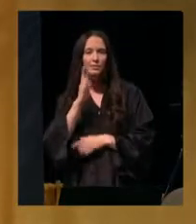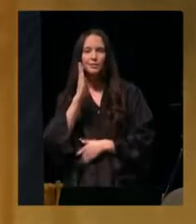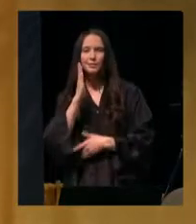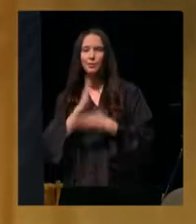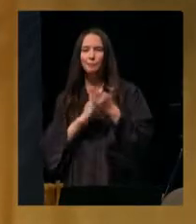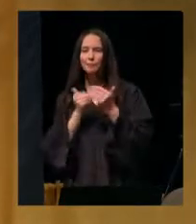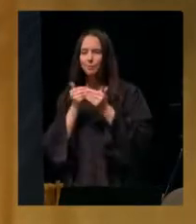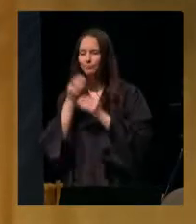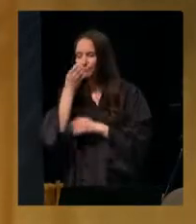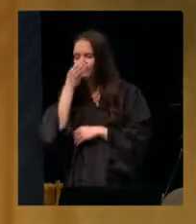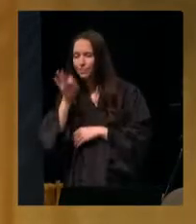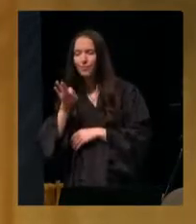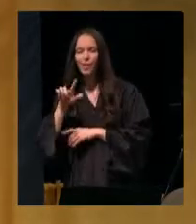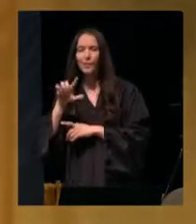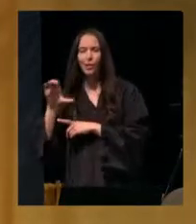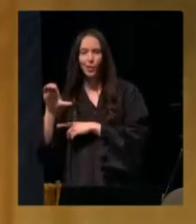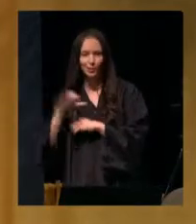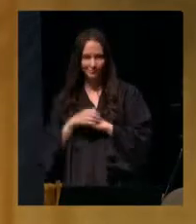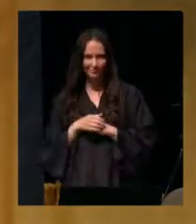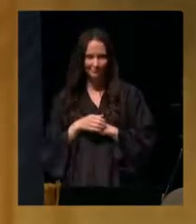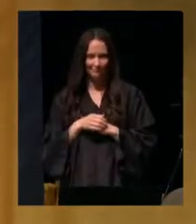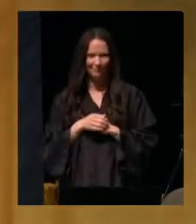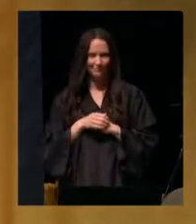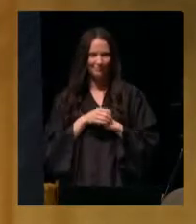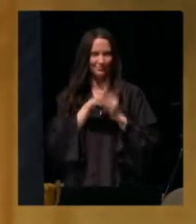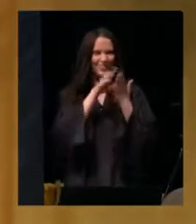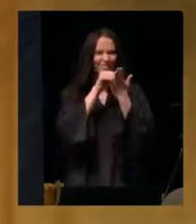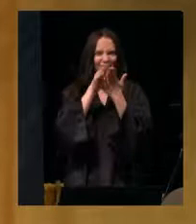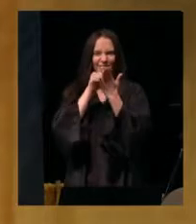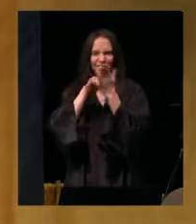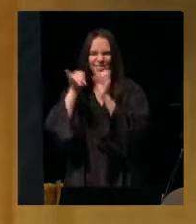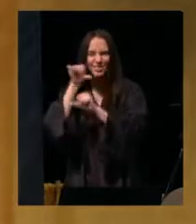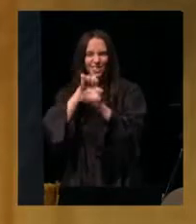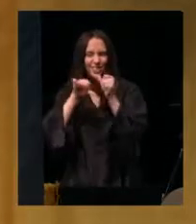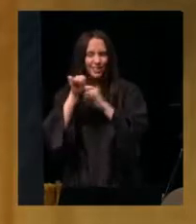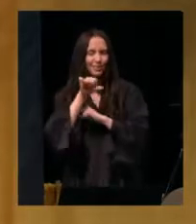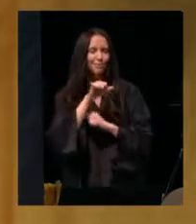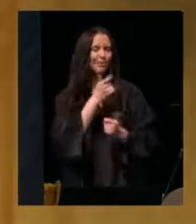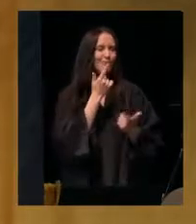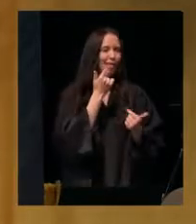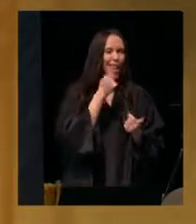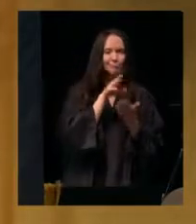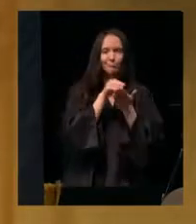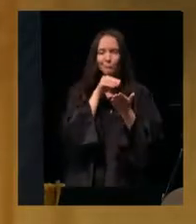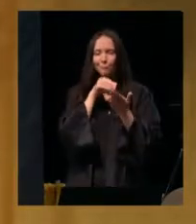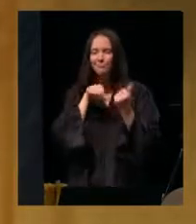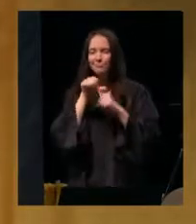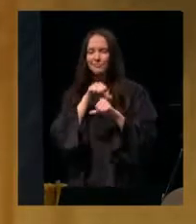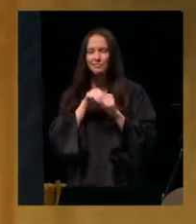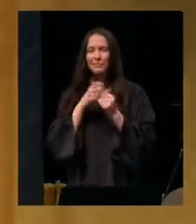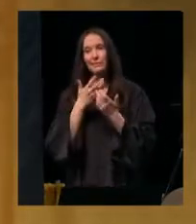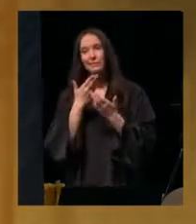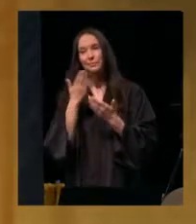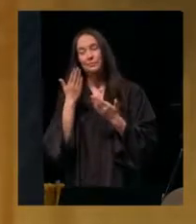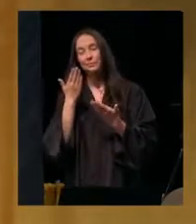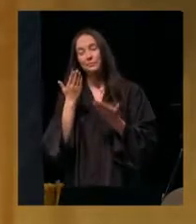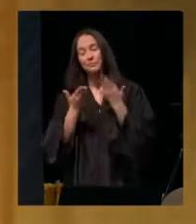Lewis and Clark. We have learned from one another, laughed with one another, and probably at some point fought with one